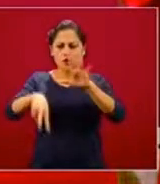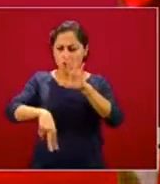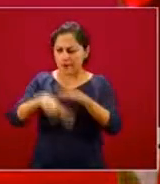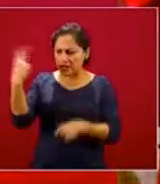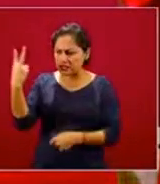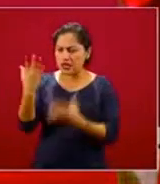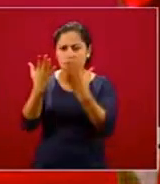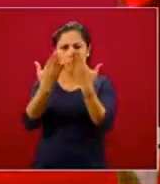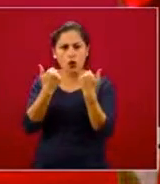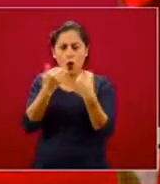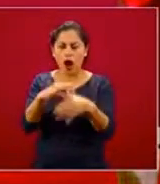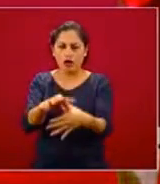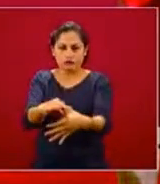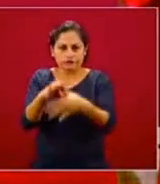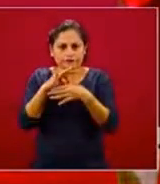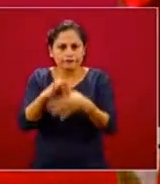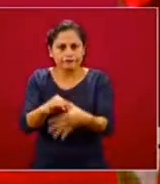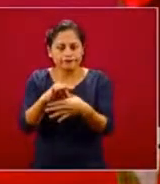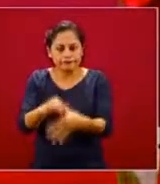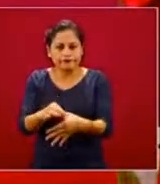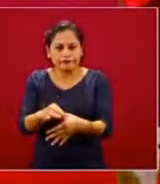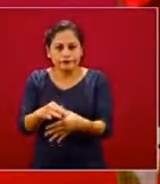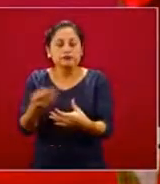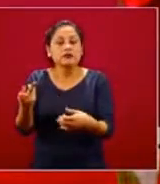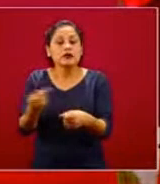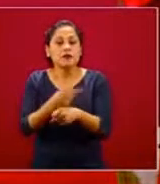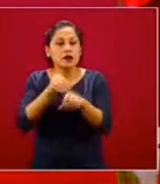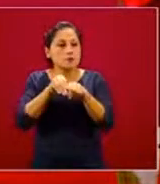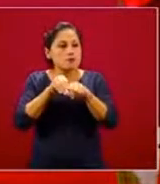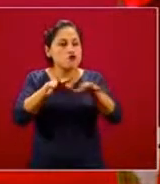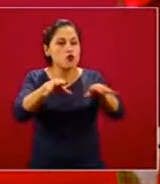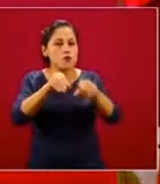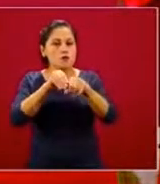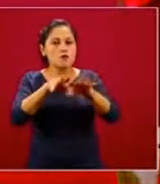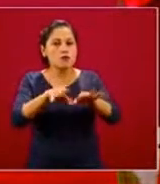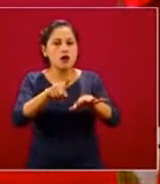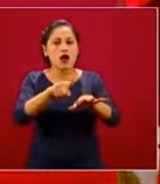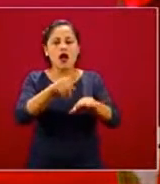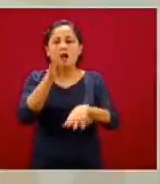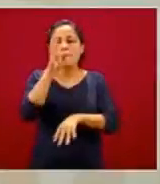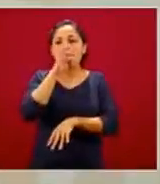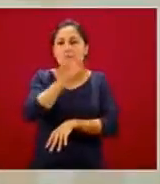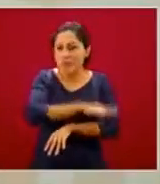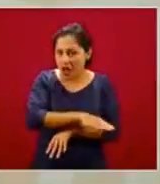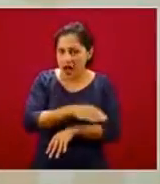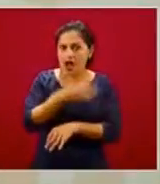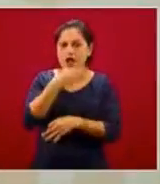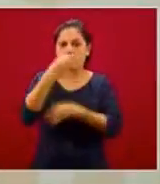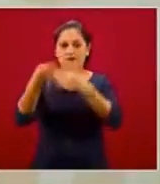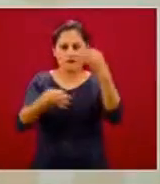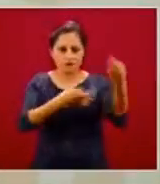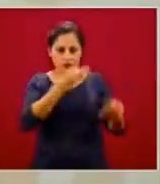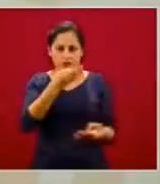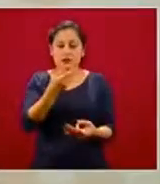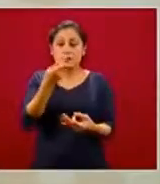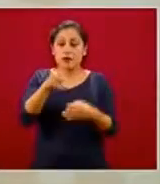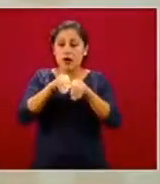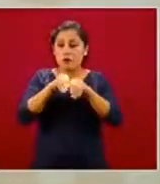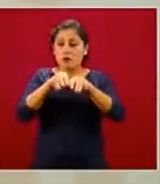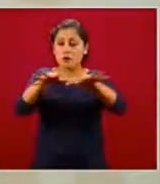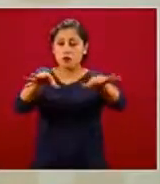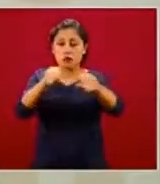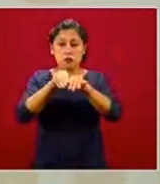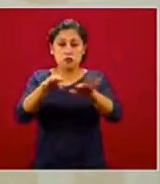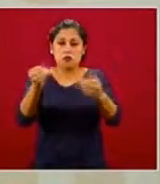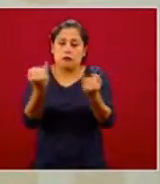not properly documented as evidence, then it becomes disinformation. Then that